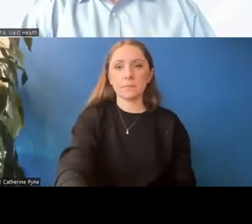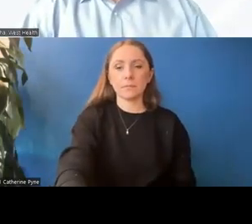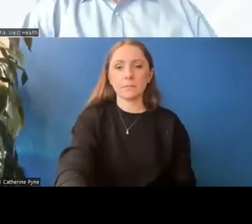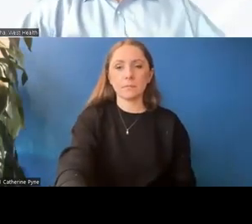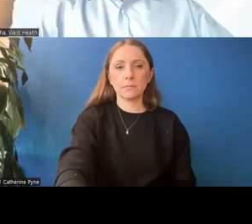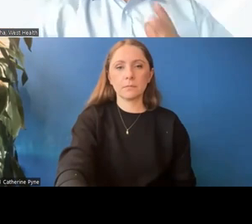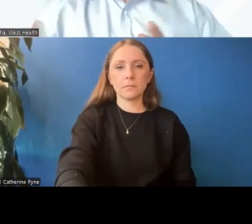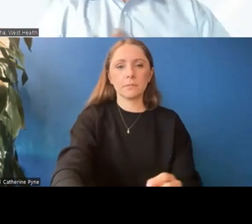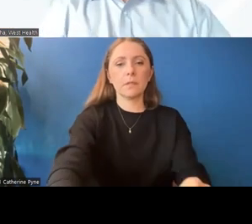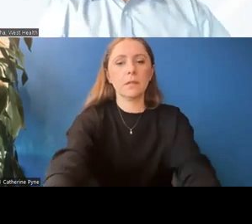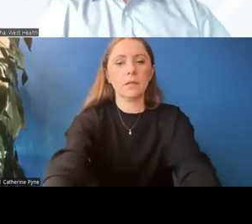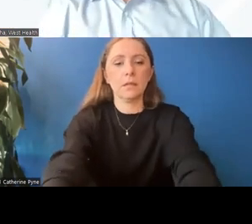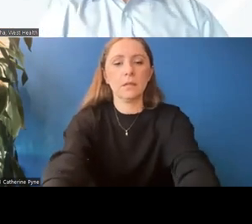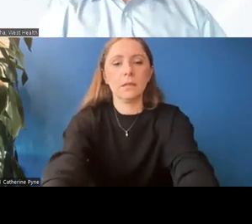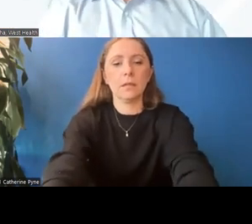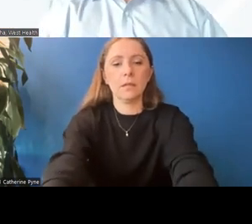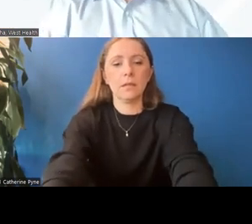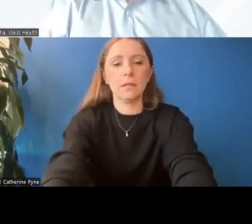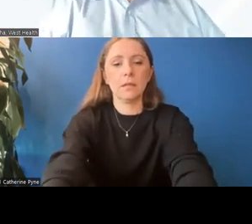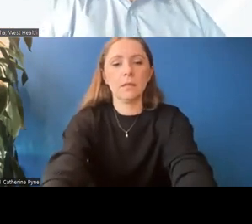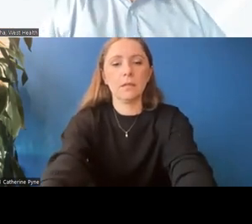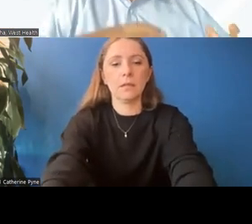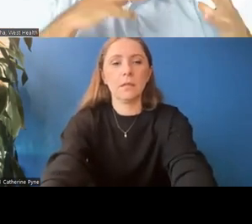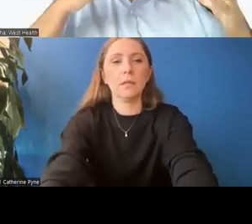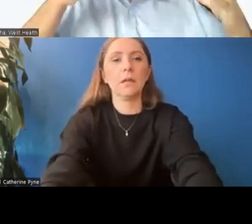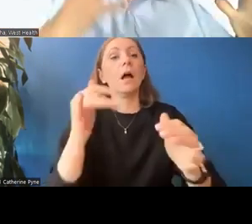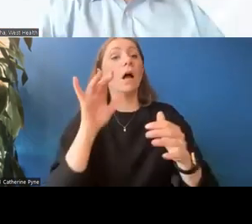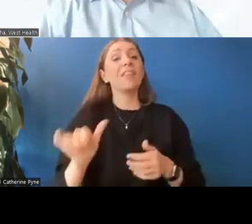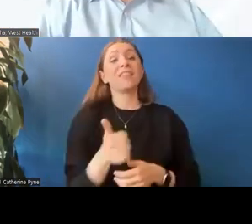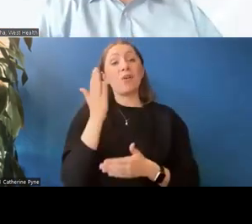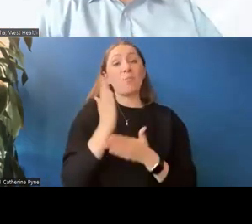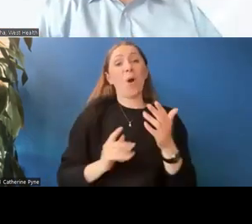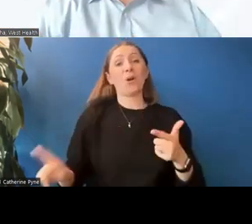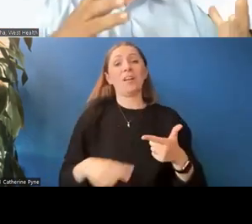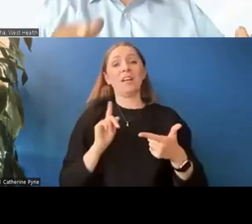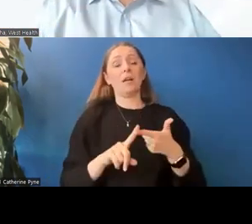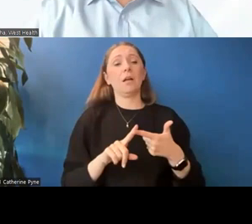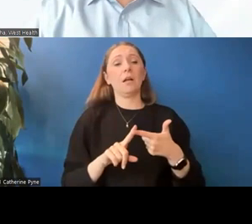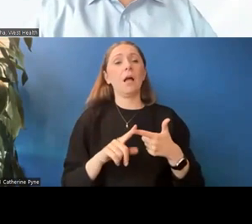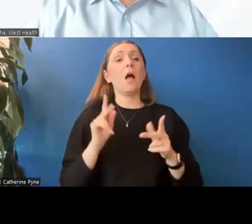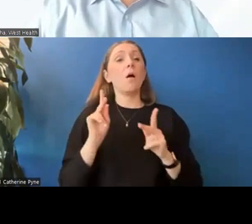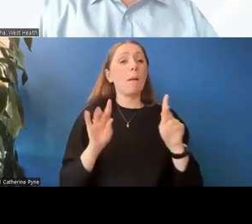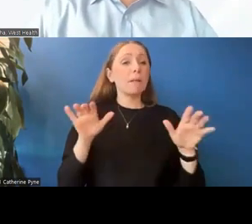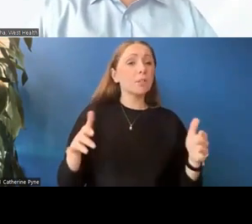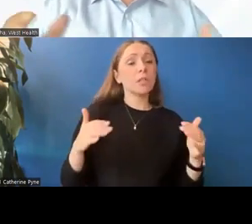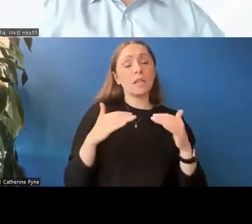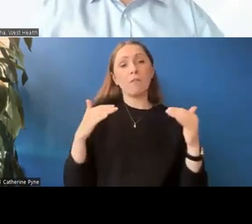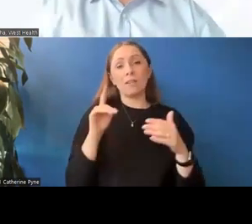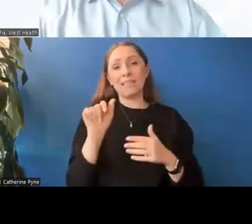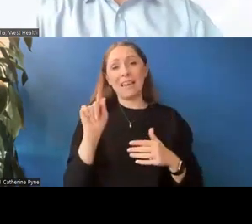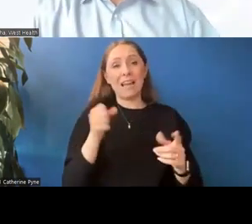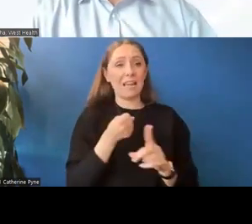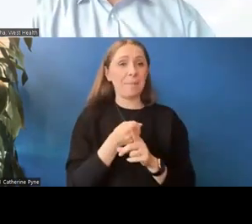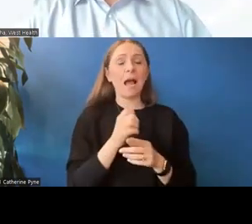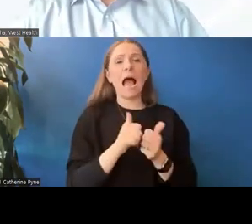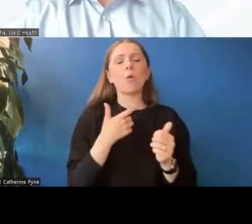And then on the other side of the coin, really to try to understand, we have the population level data and its impact, but then how do we fill in the